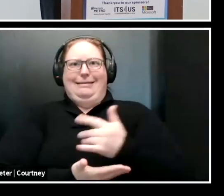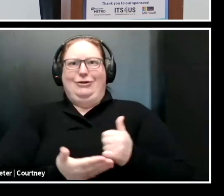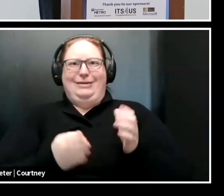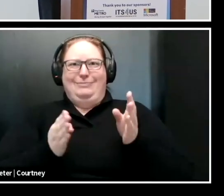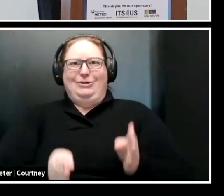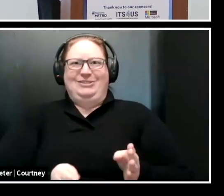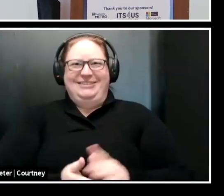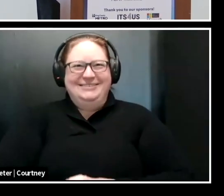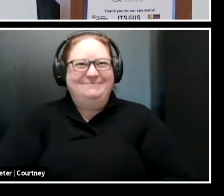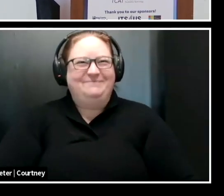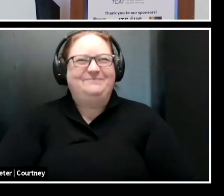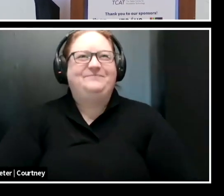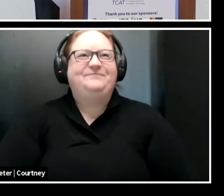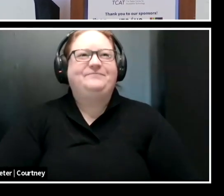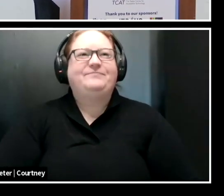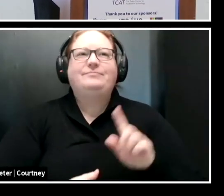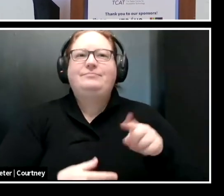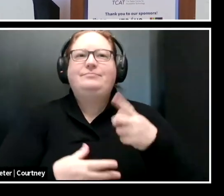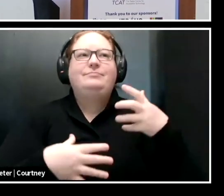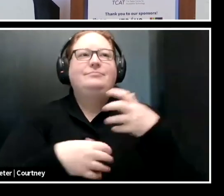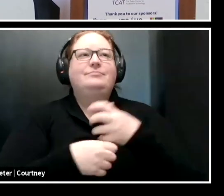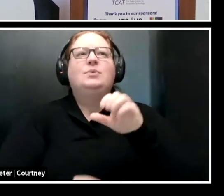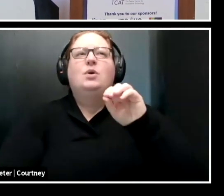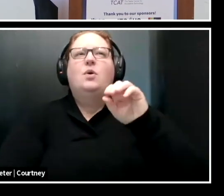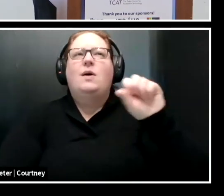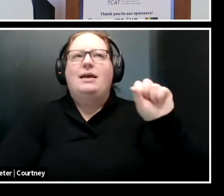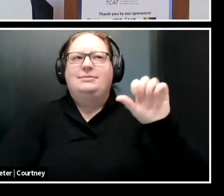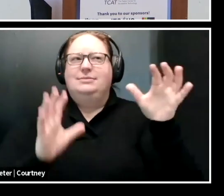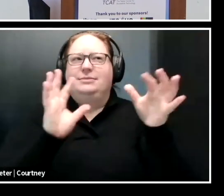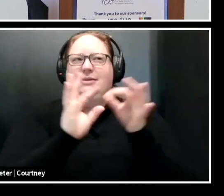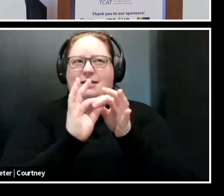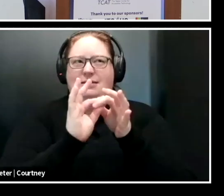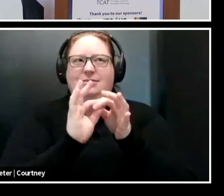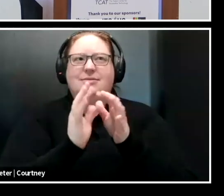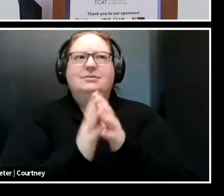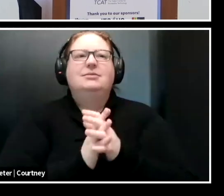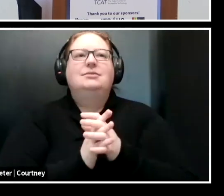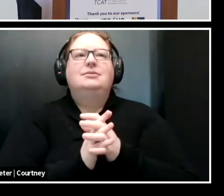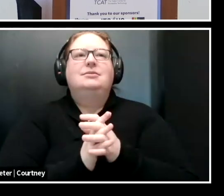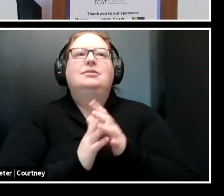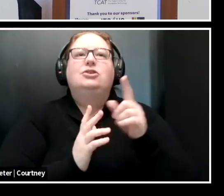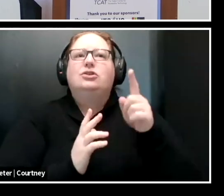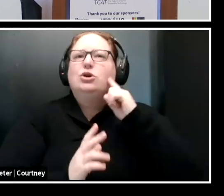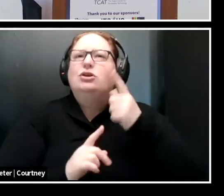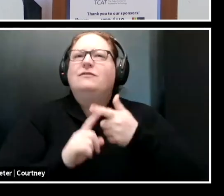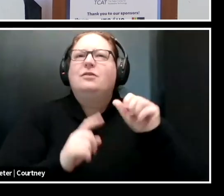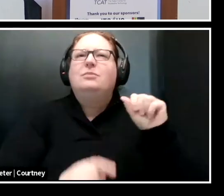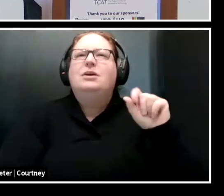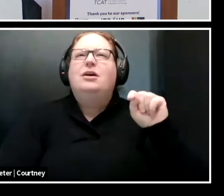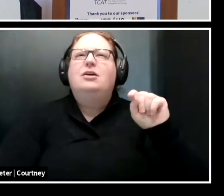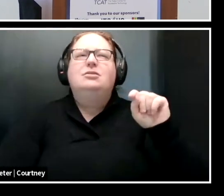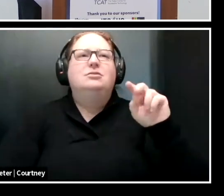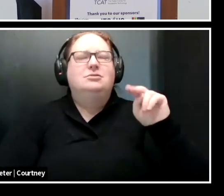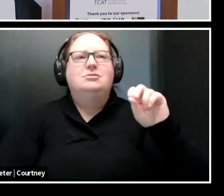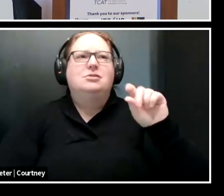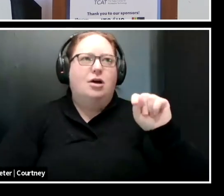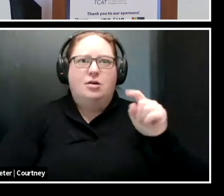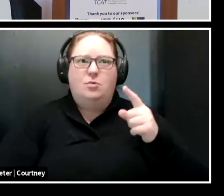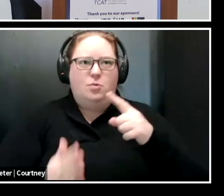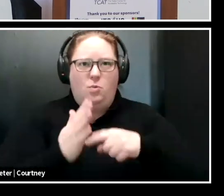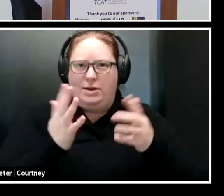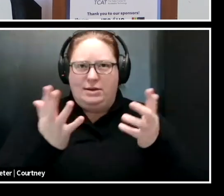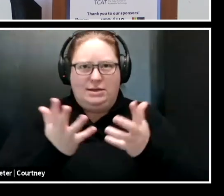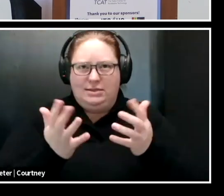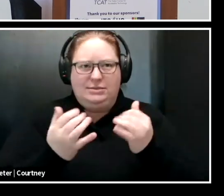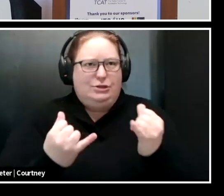So just to recap, status of OS Connect, I think you heard from Anat, obviously, what OS Connect is in its current state. But